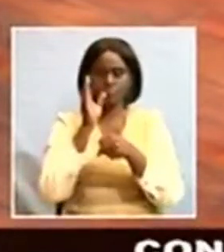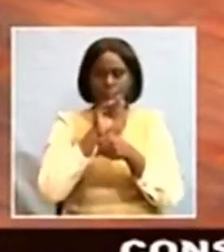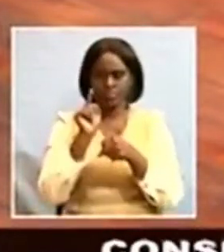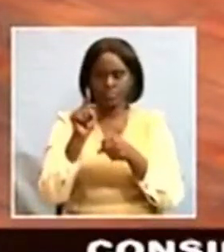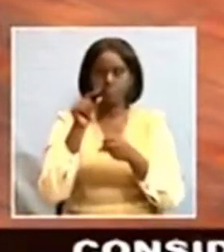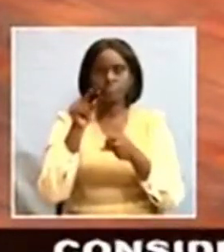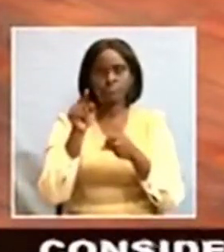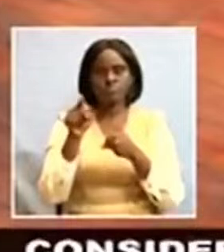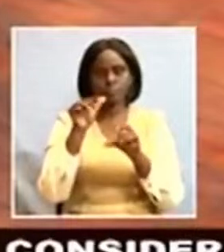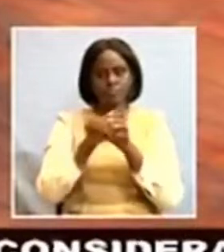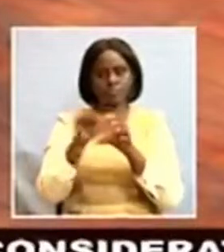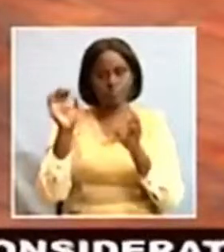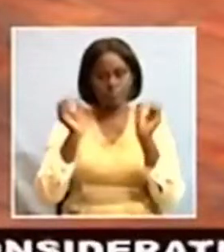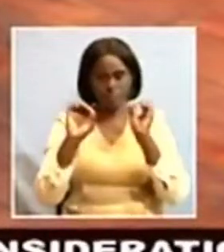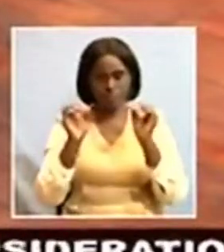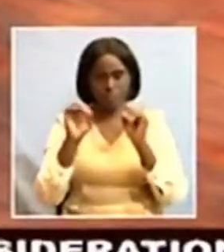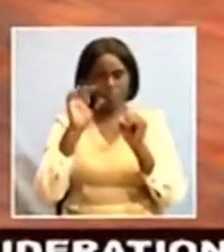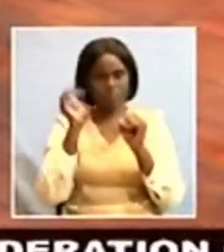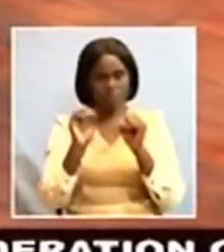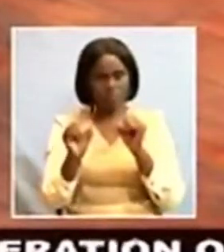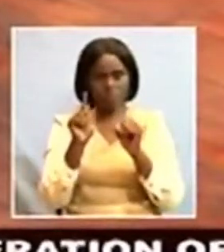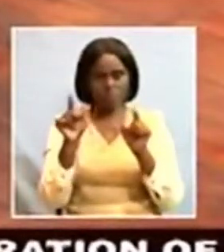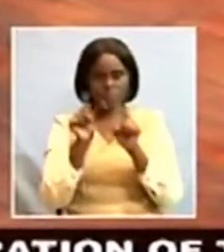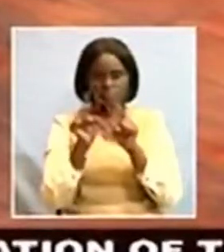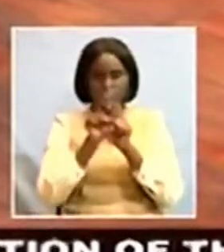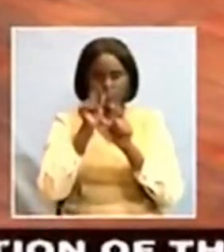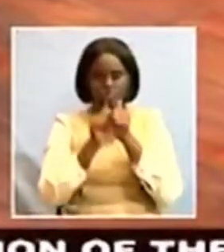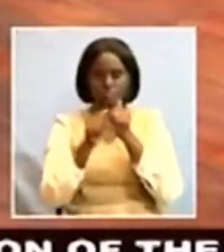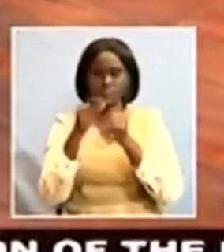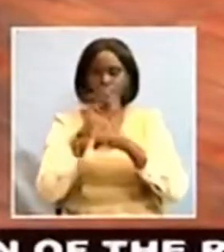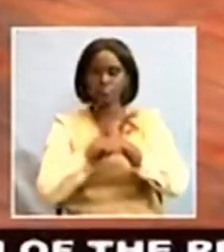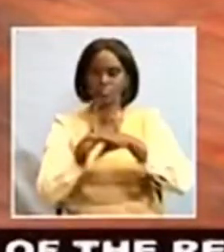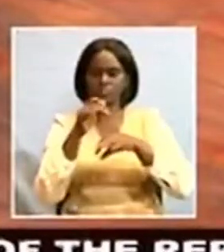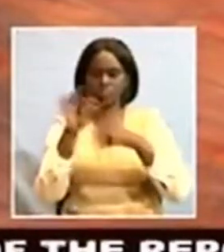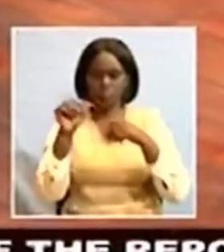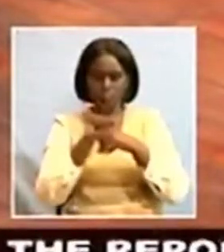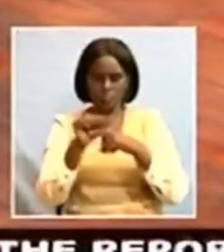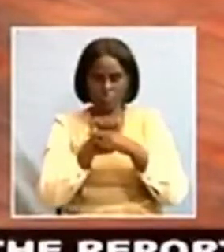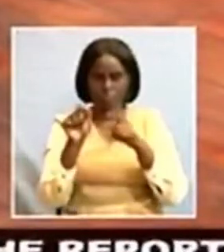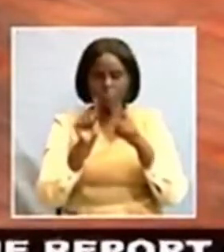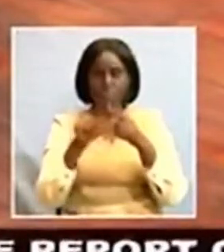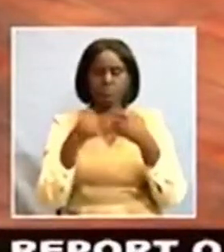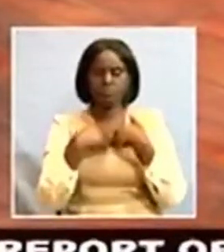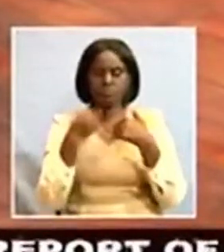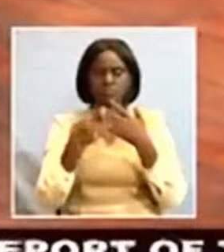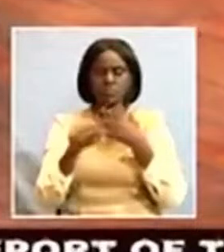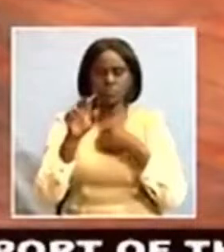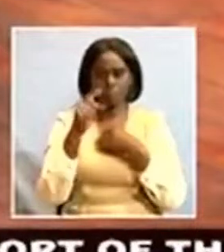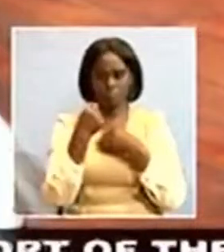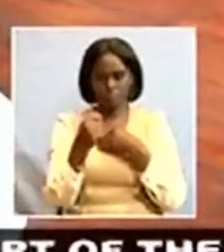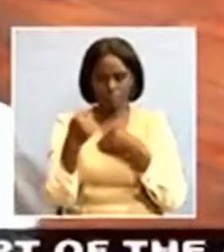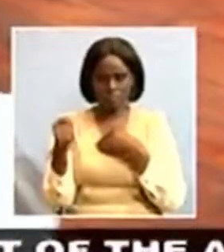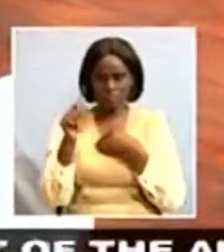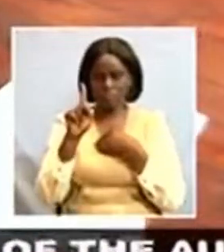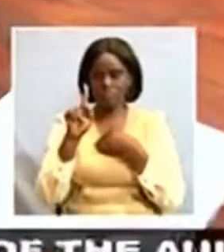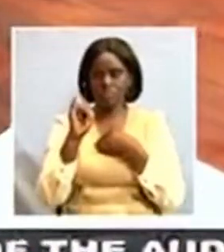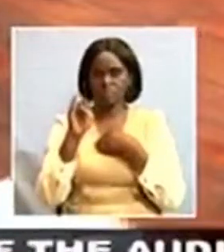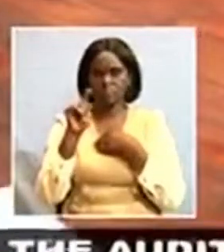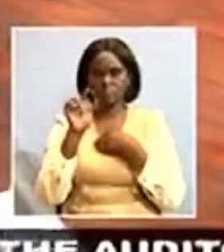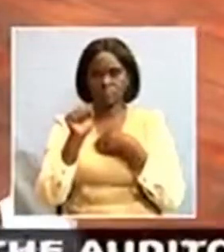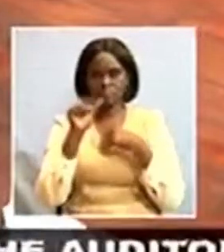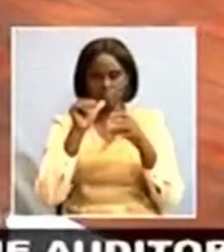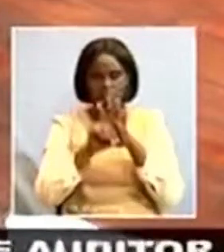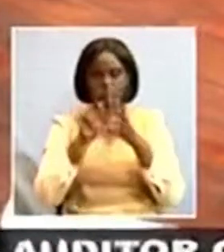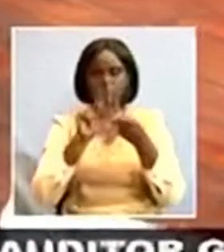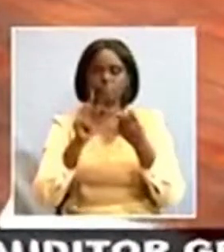0%. Cause of query, this was due to lack of capacity to acquire the toolkits as